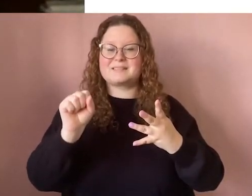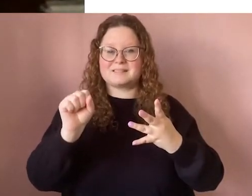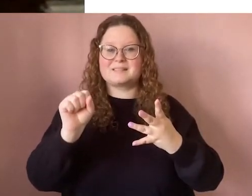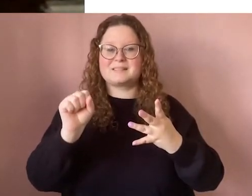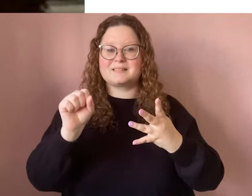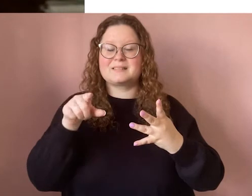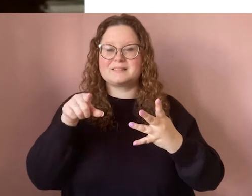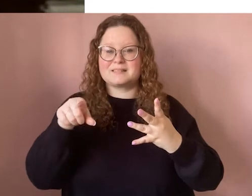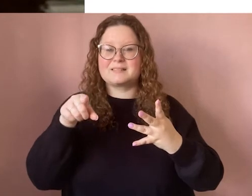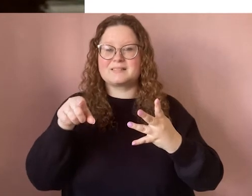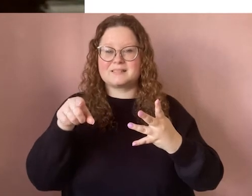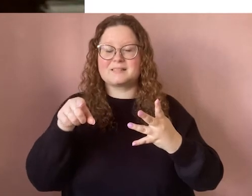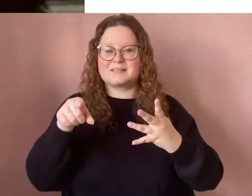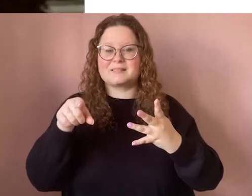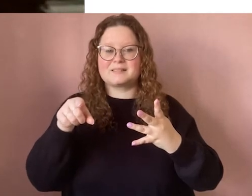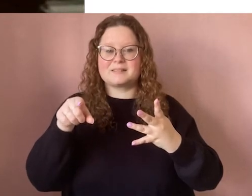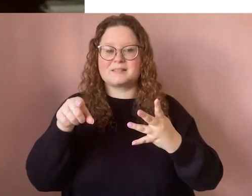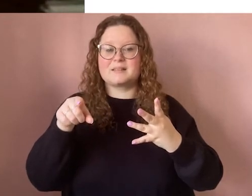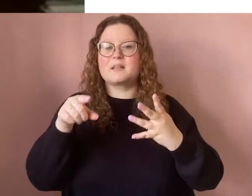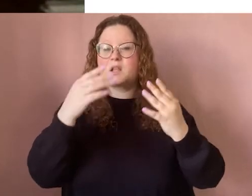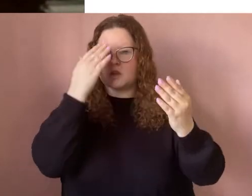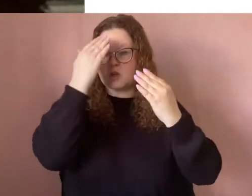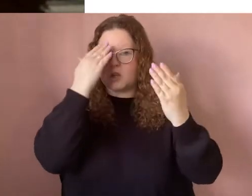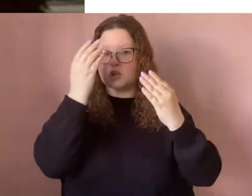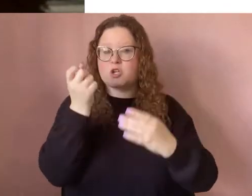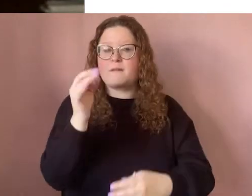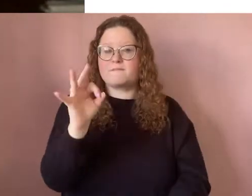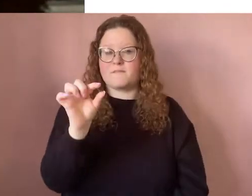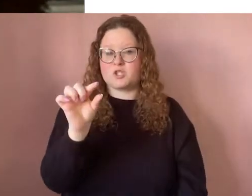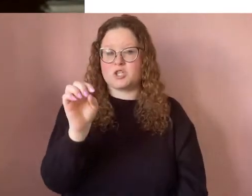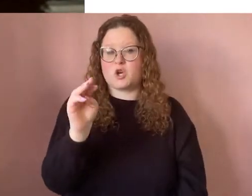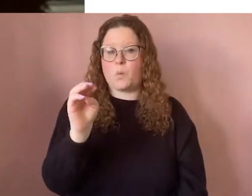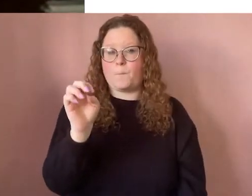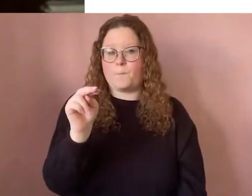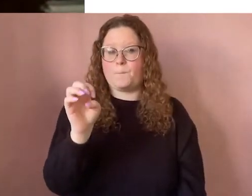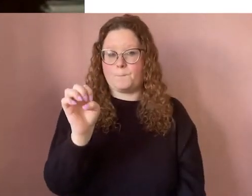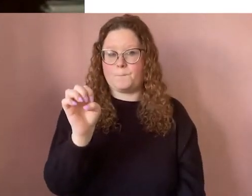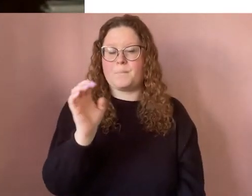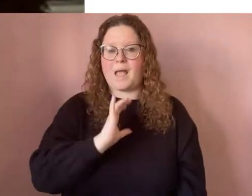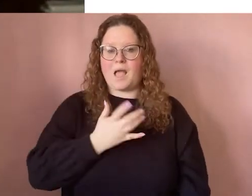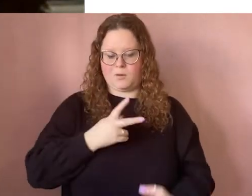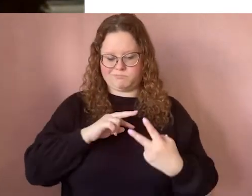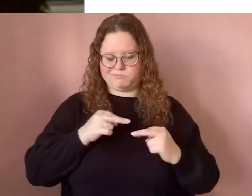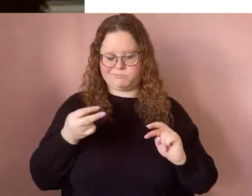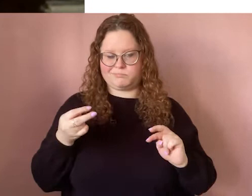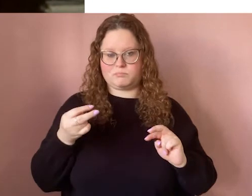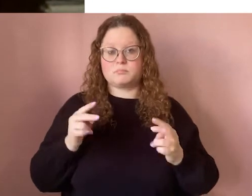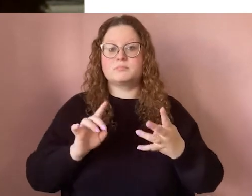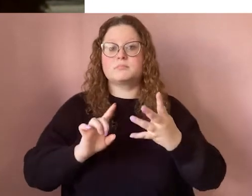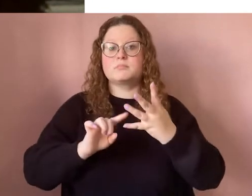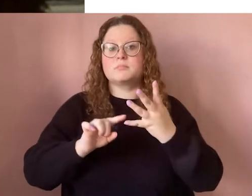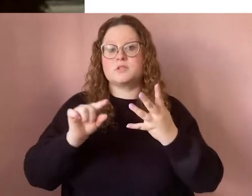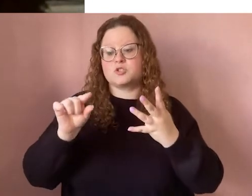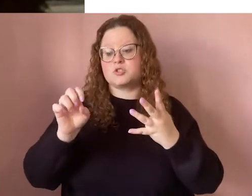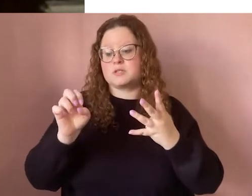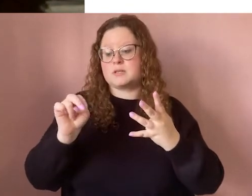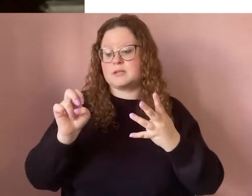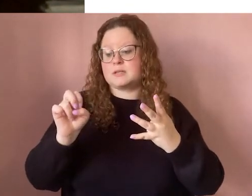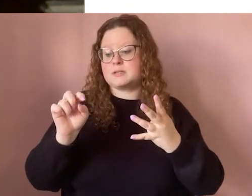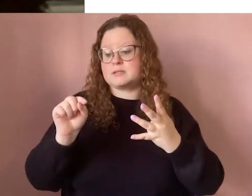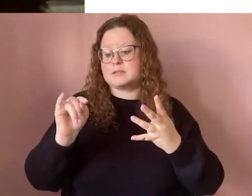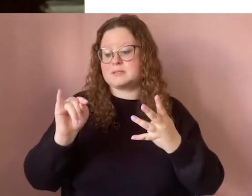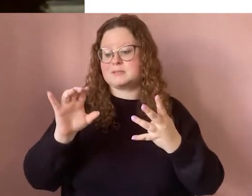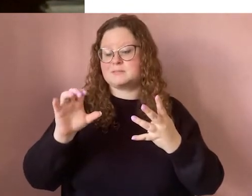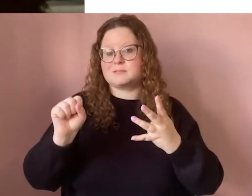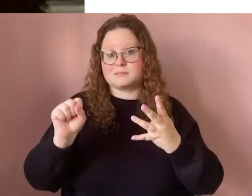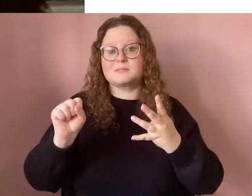dimension of dealing with our knowledge of the genome within us, our blueprint. The other is genetics, which is the science